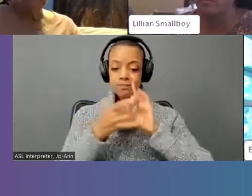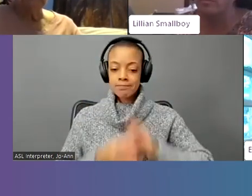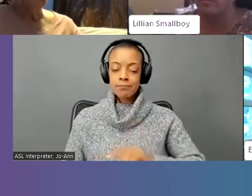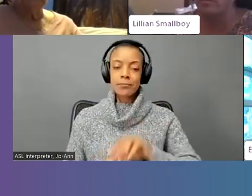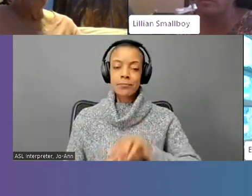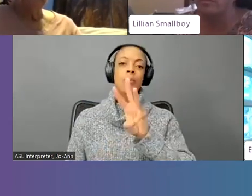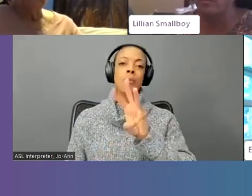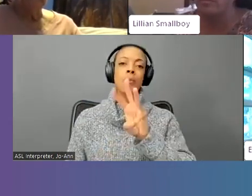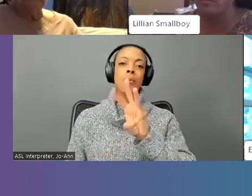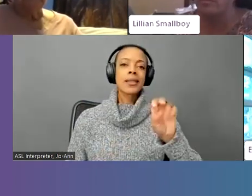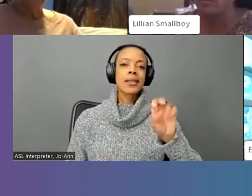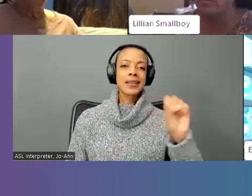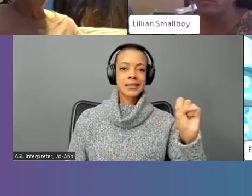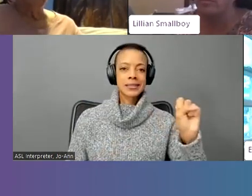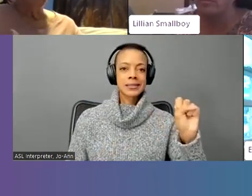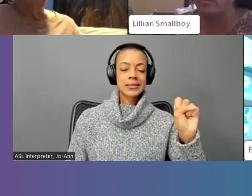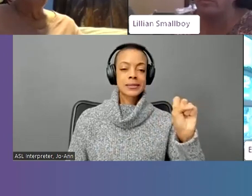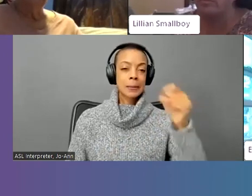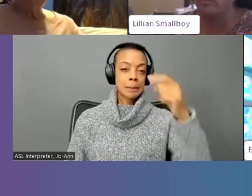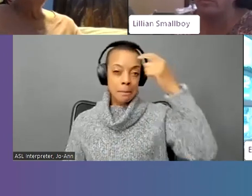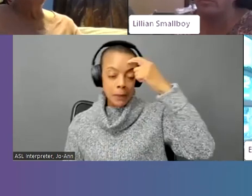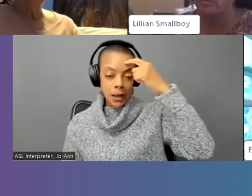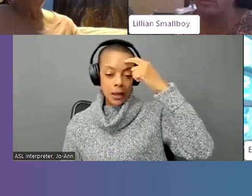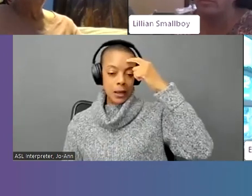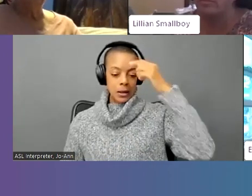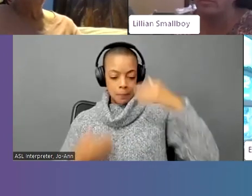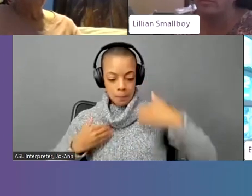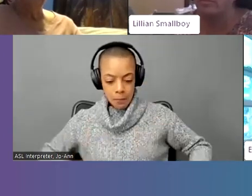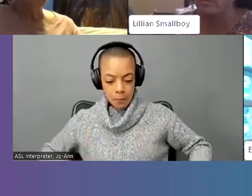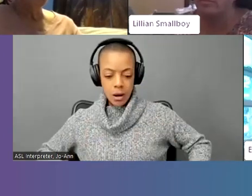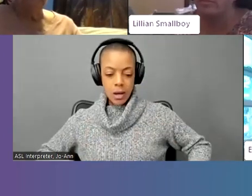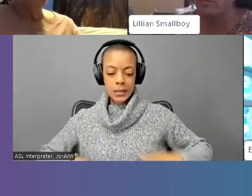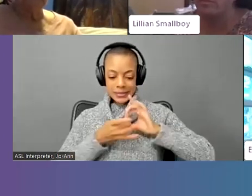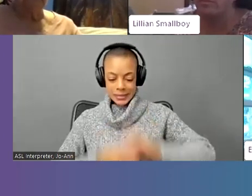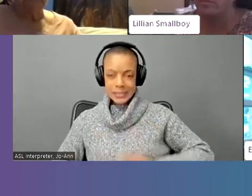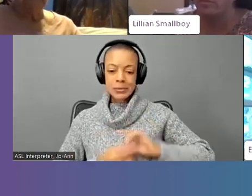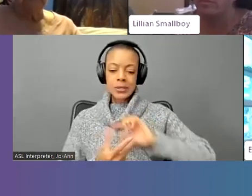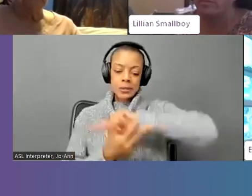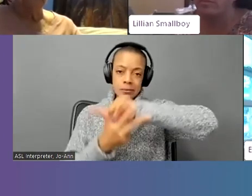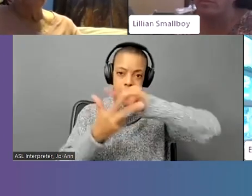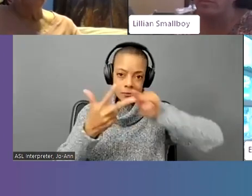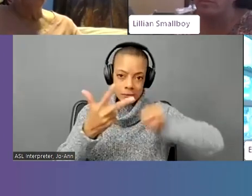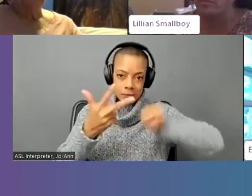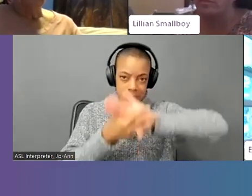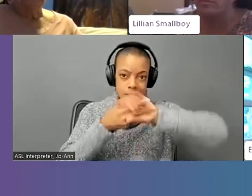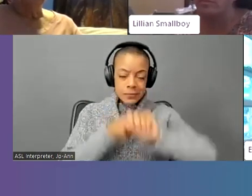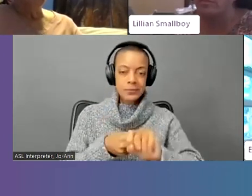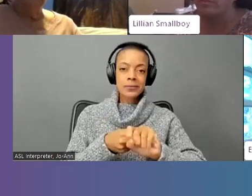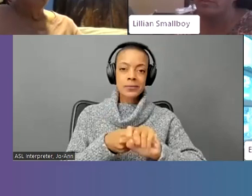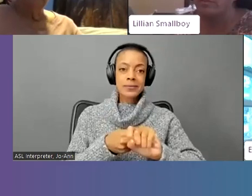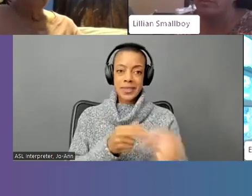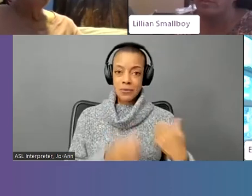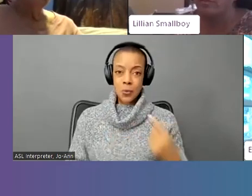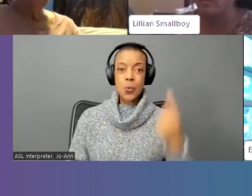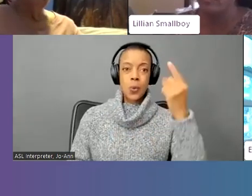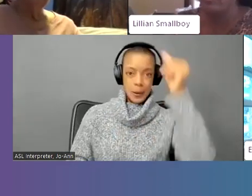and spiritually. So in that collection, you know, we had this man who walked upon the earth and to carry